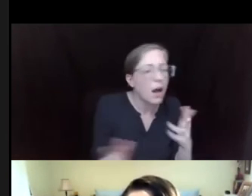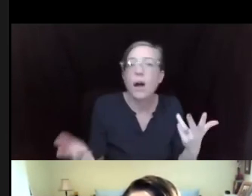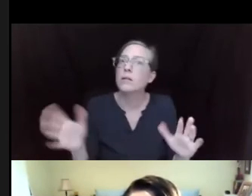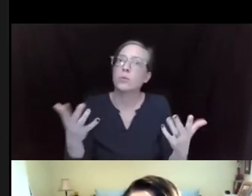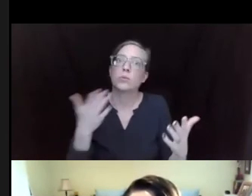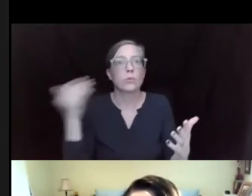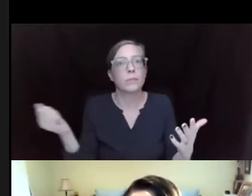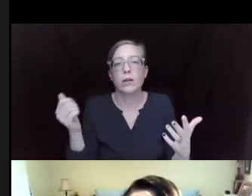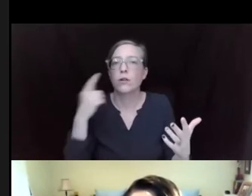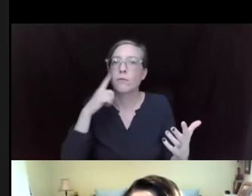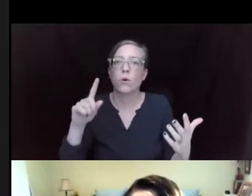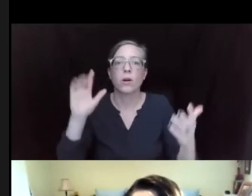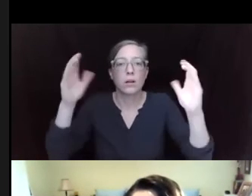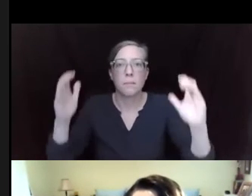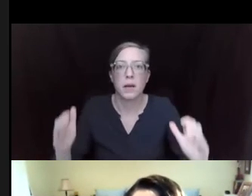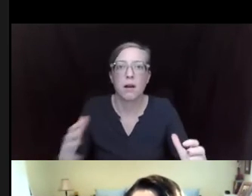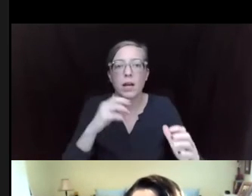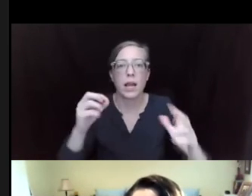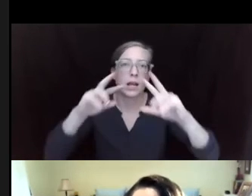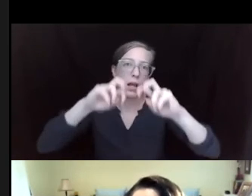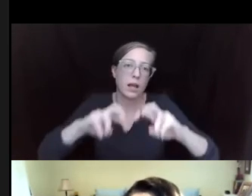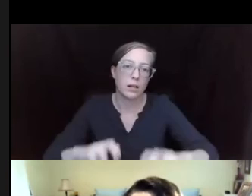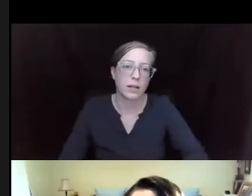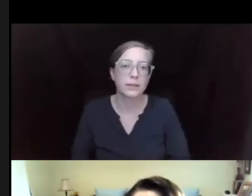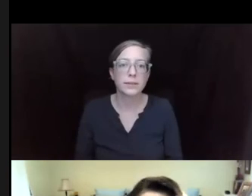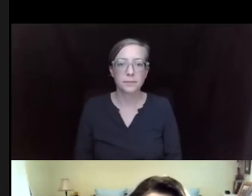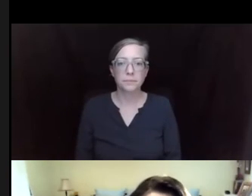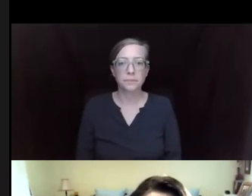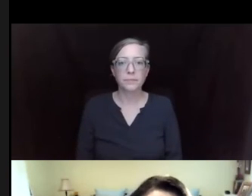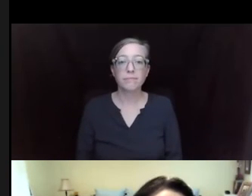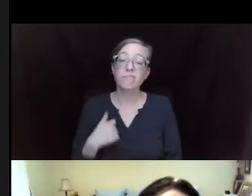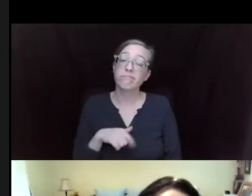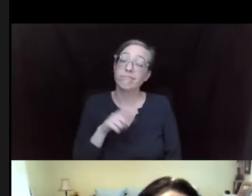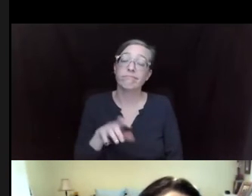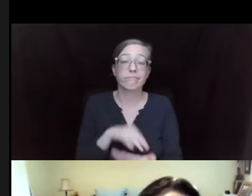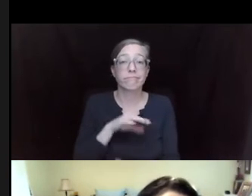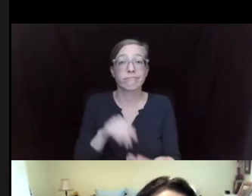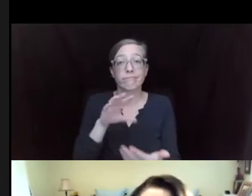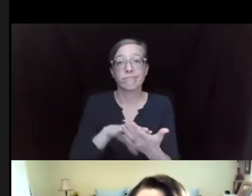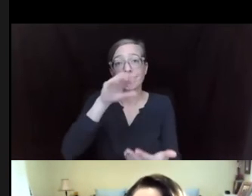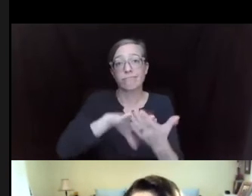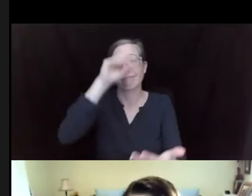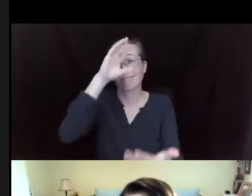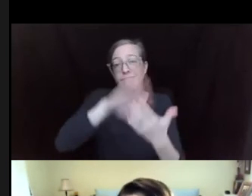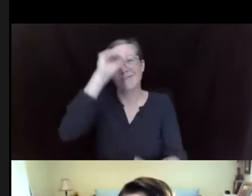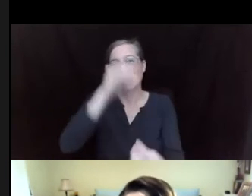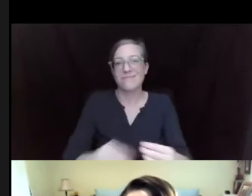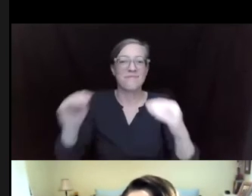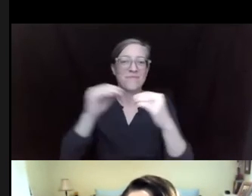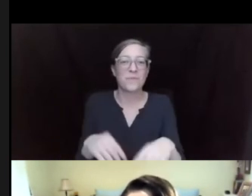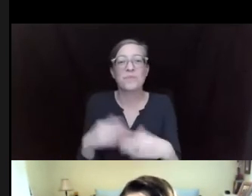learn. I have been working in this field for quite a bit of time, but we keep learning about new phenomena. And finally, I would like to thank